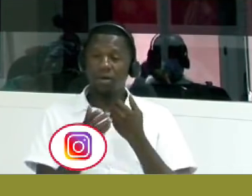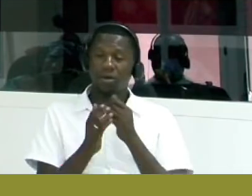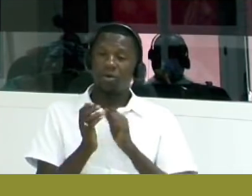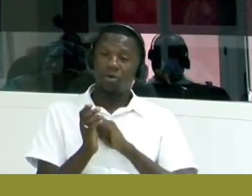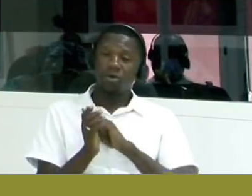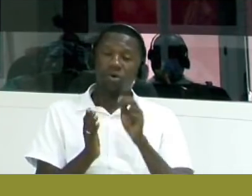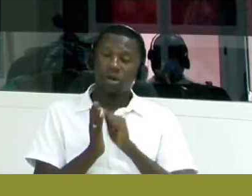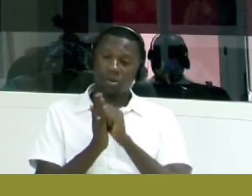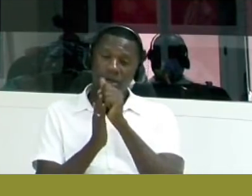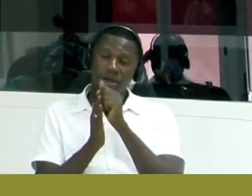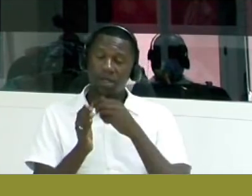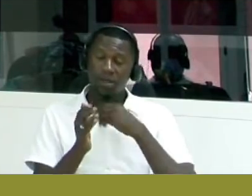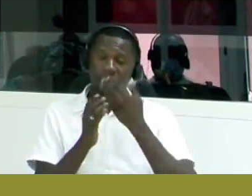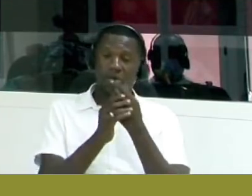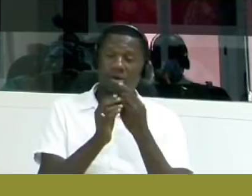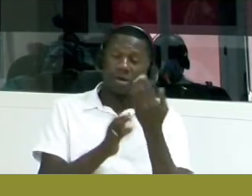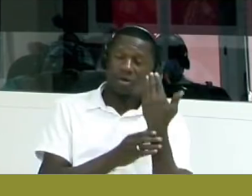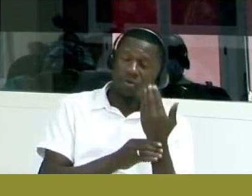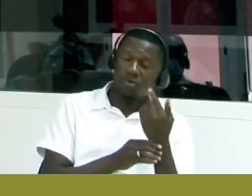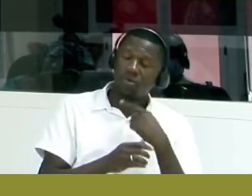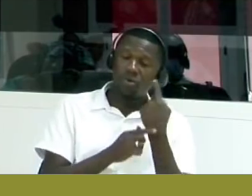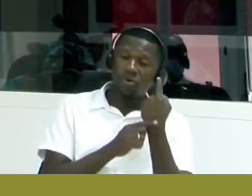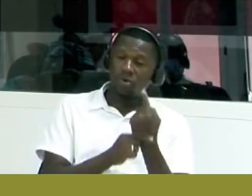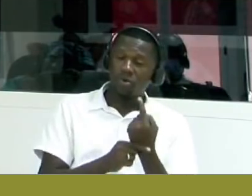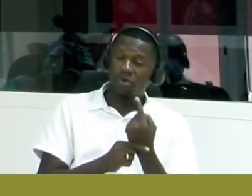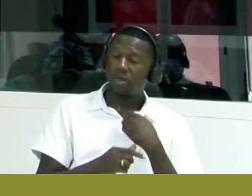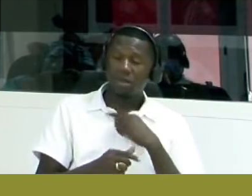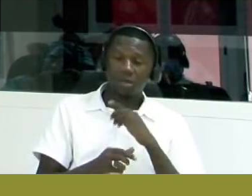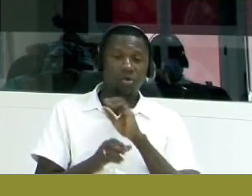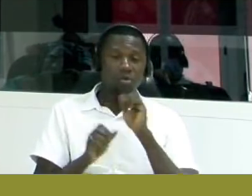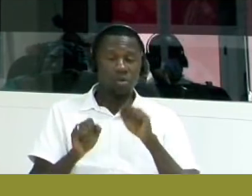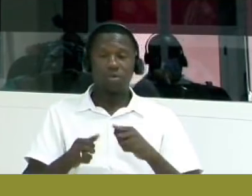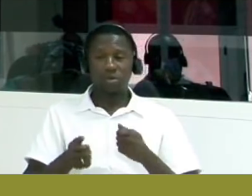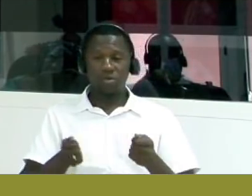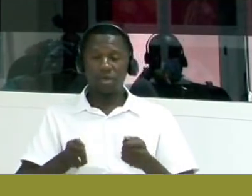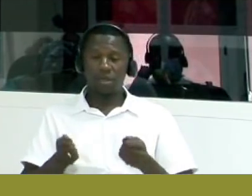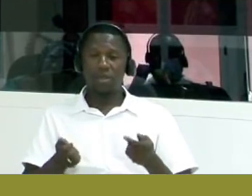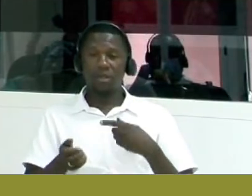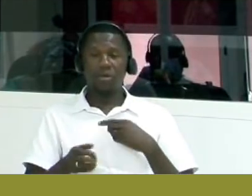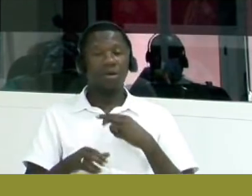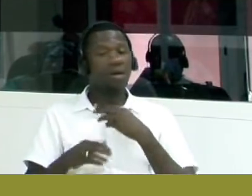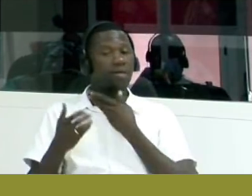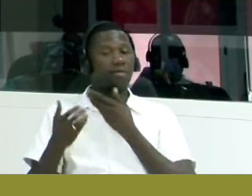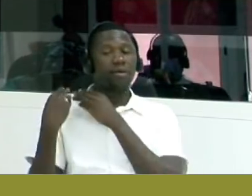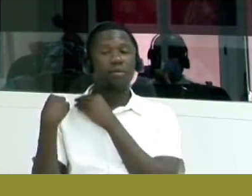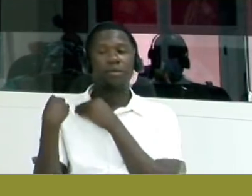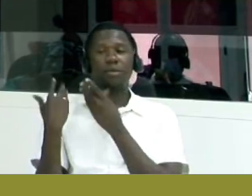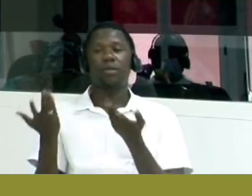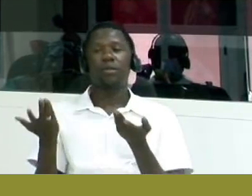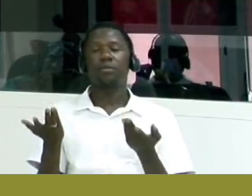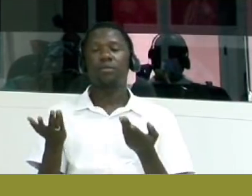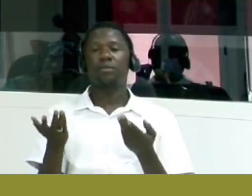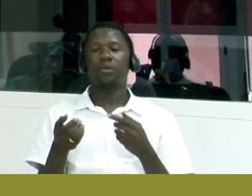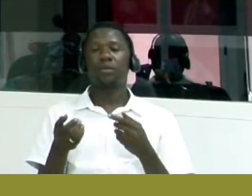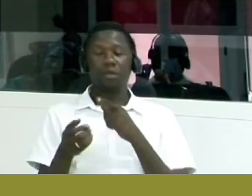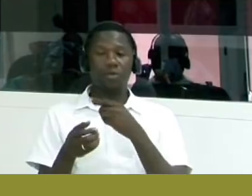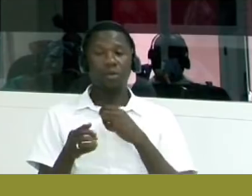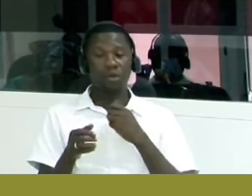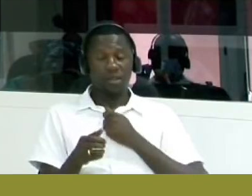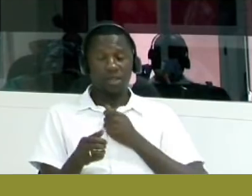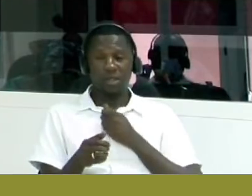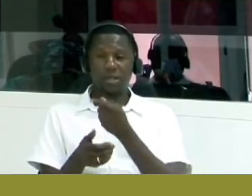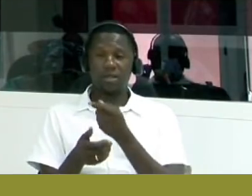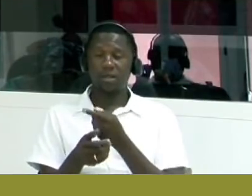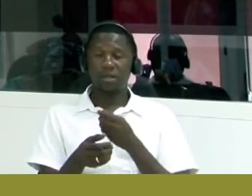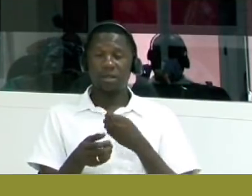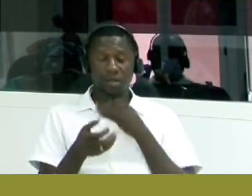hand, they may not be able to manage it, and then they will bear the responsibility. Do you threaten them? I don't call that a threat. I told them the